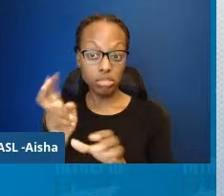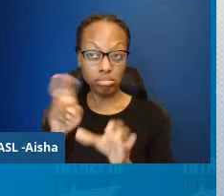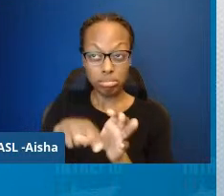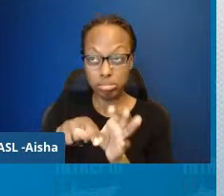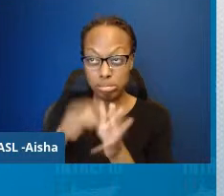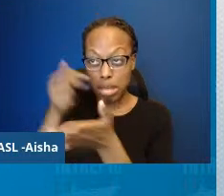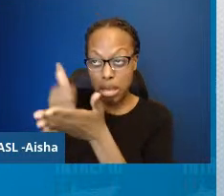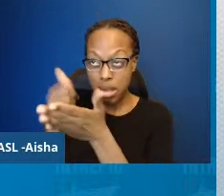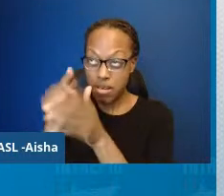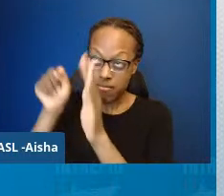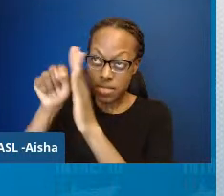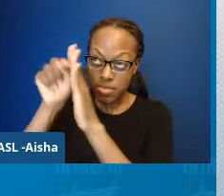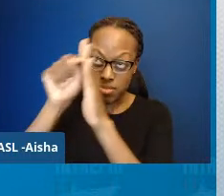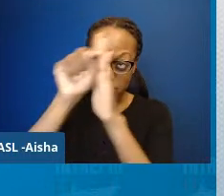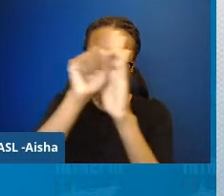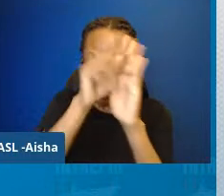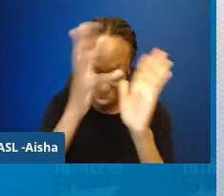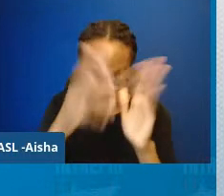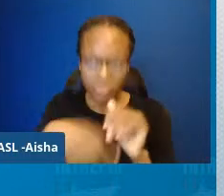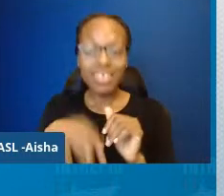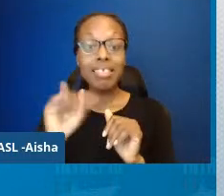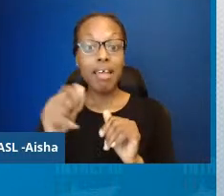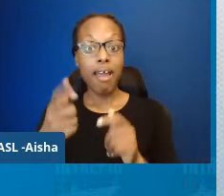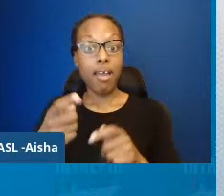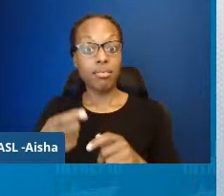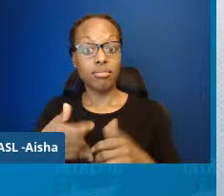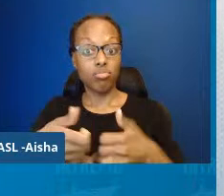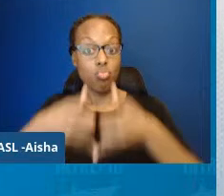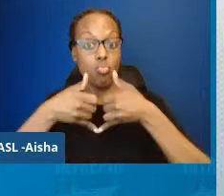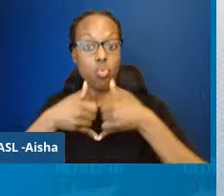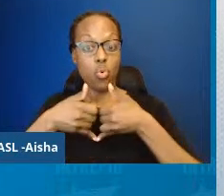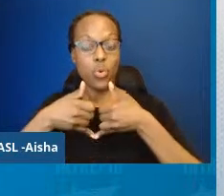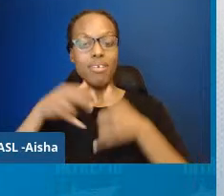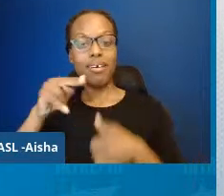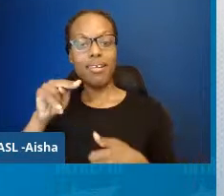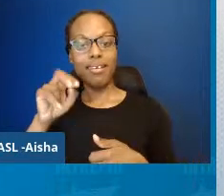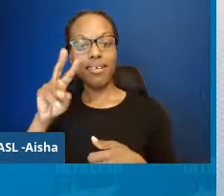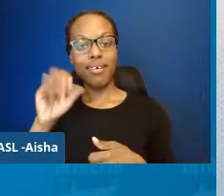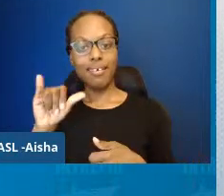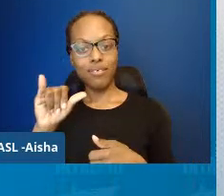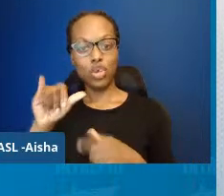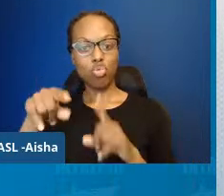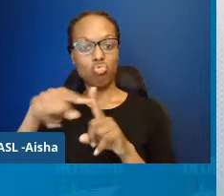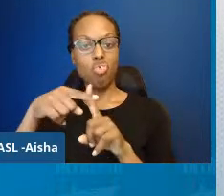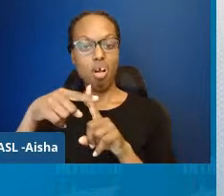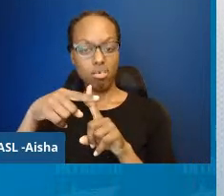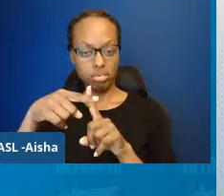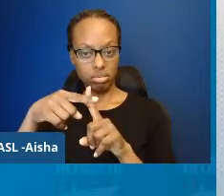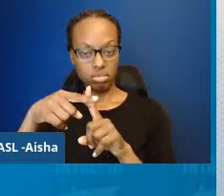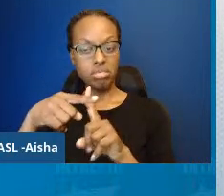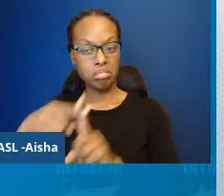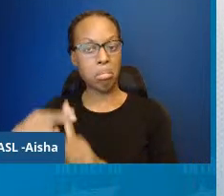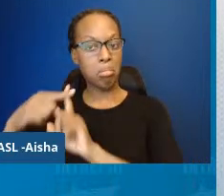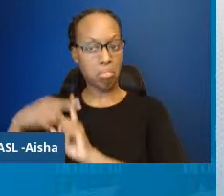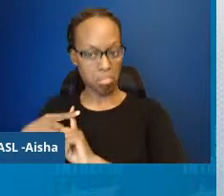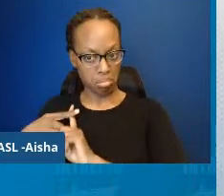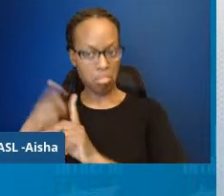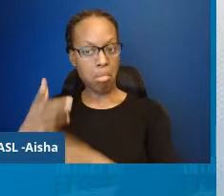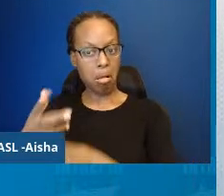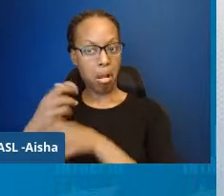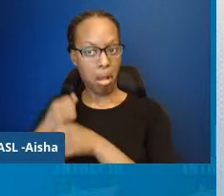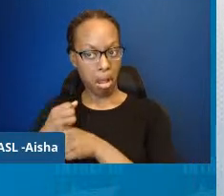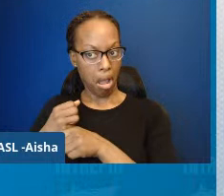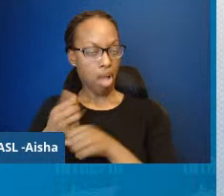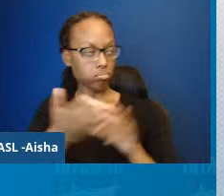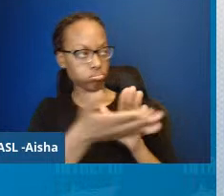one of the highest honors you can receive in the Navy. Well, he received his due recognition, and he